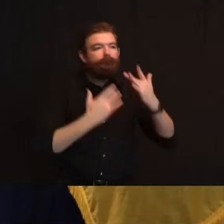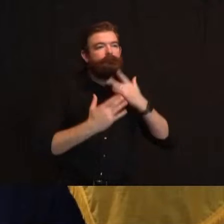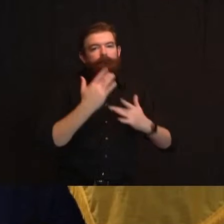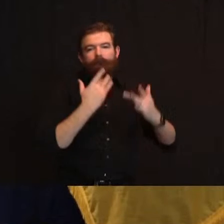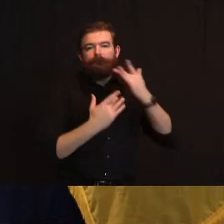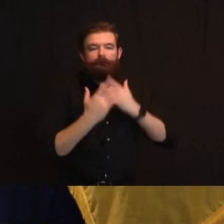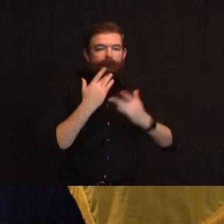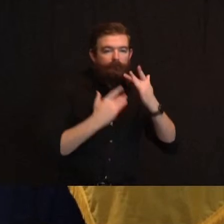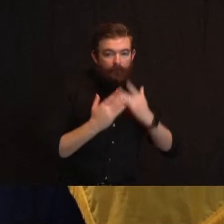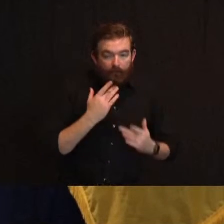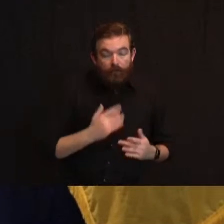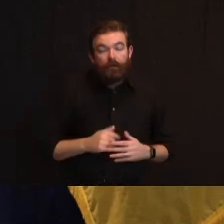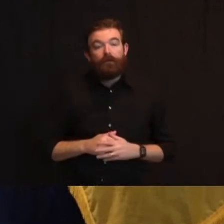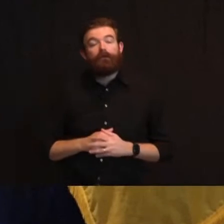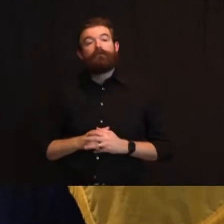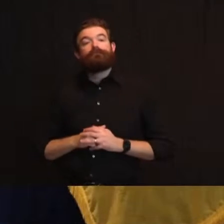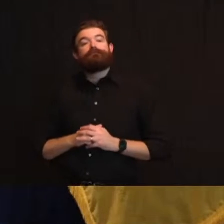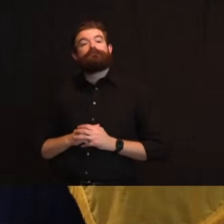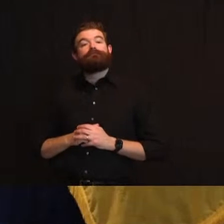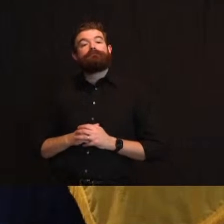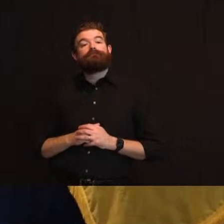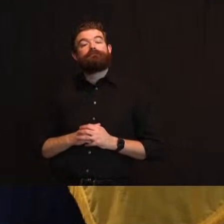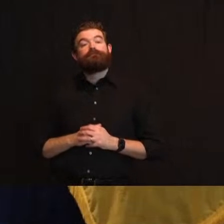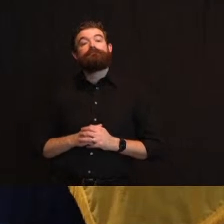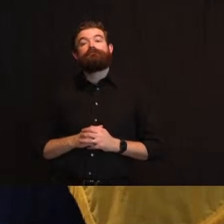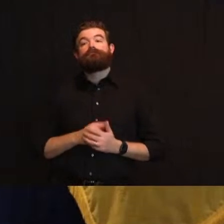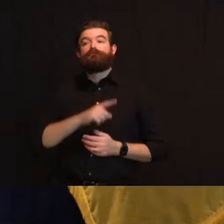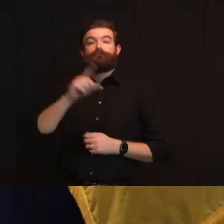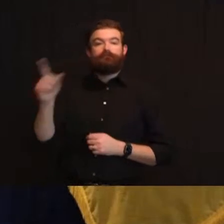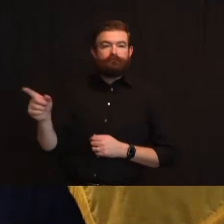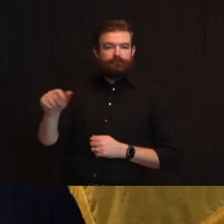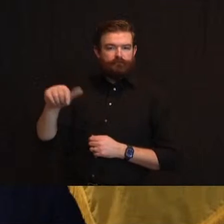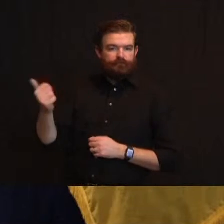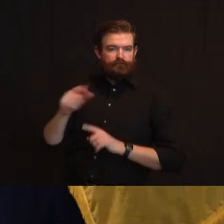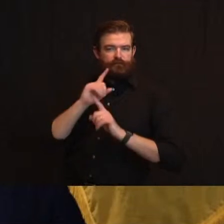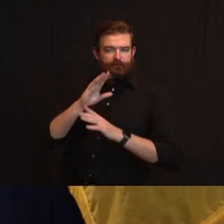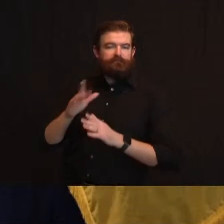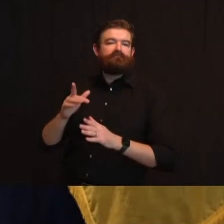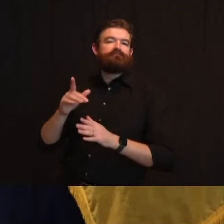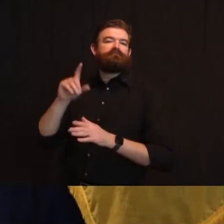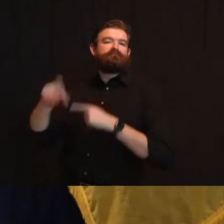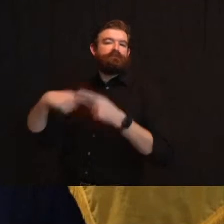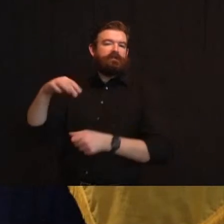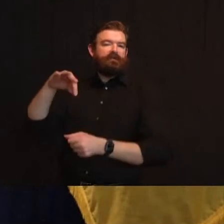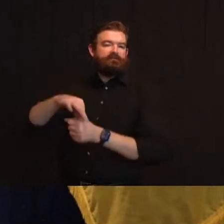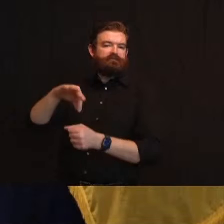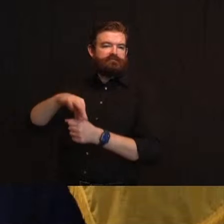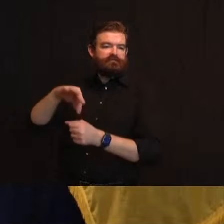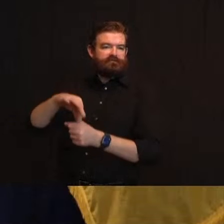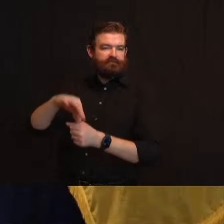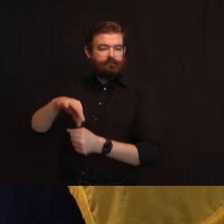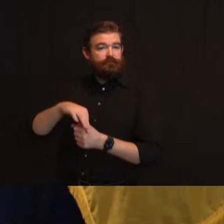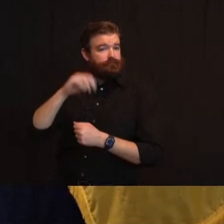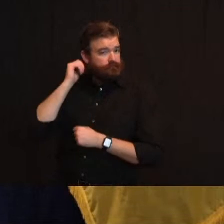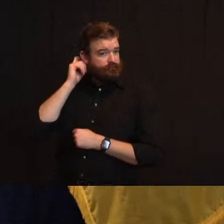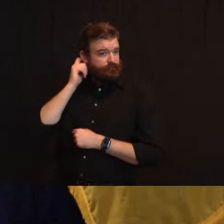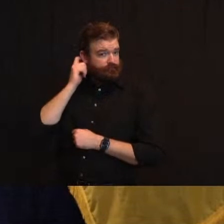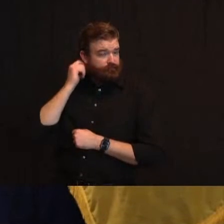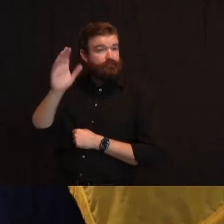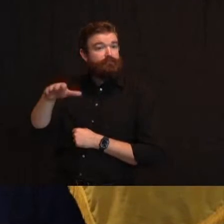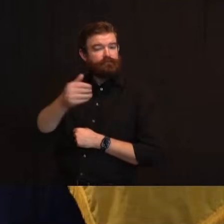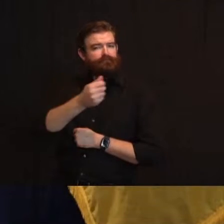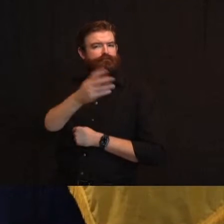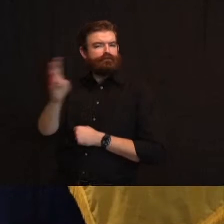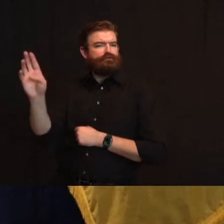Steinhardt in, the Republican field is more or less filled out. Both of them have strongly criticized your first 3 years in office, and neither has accepted